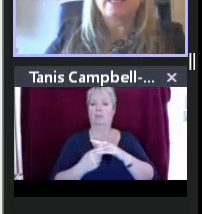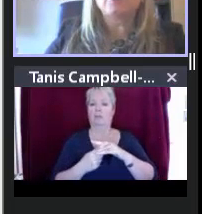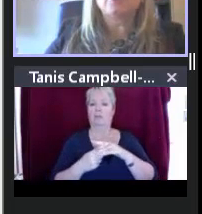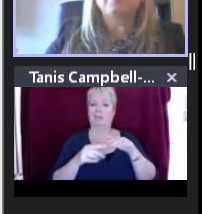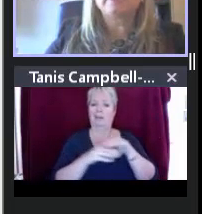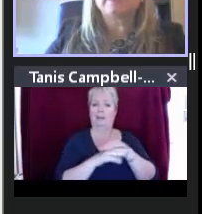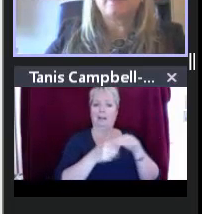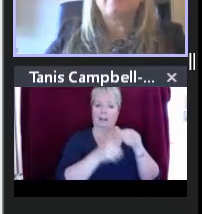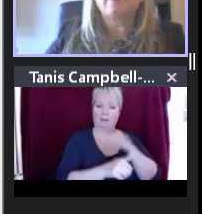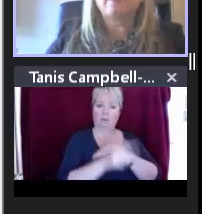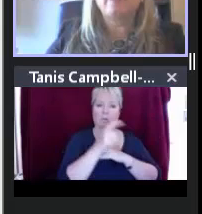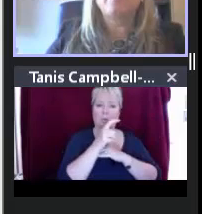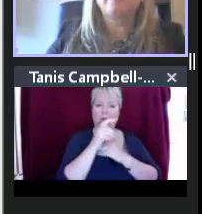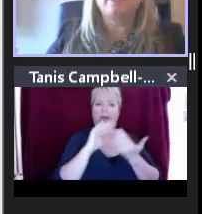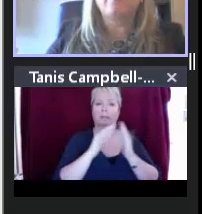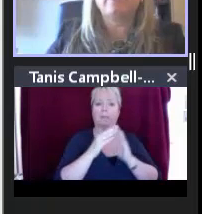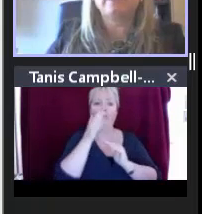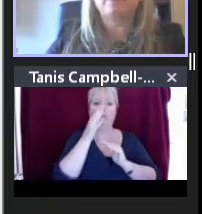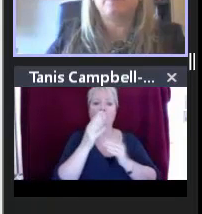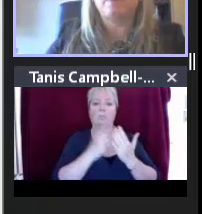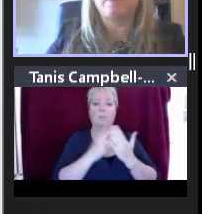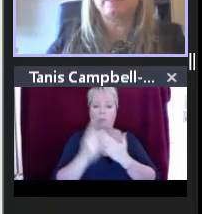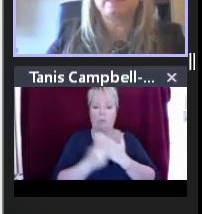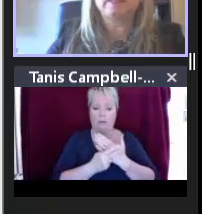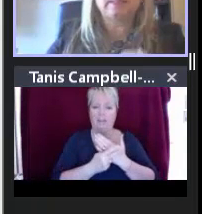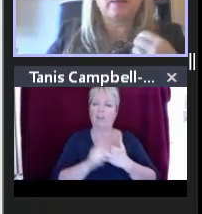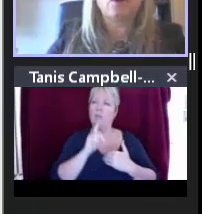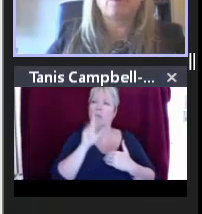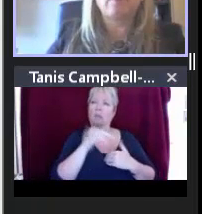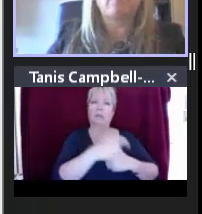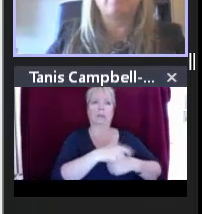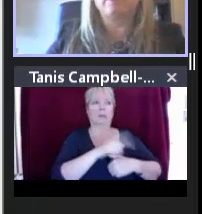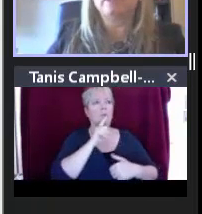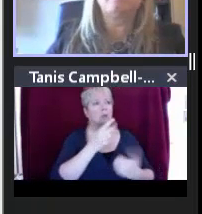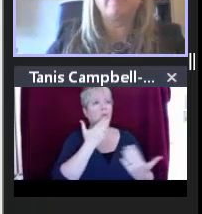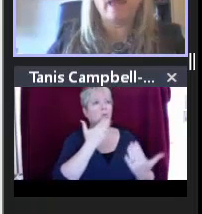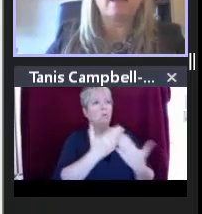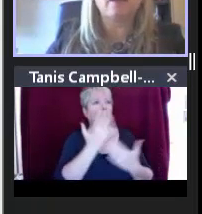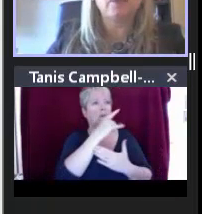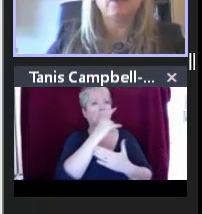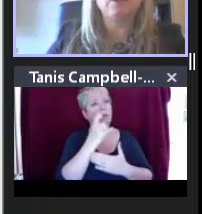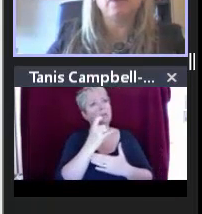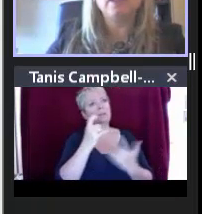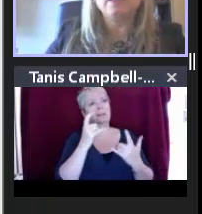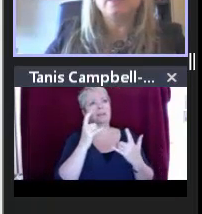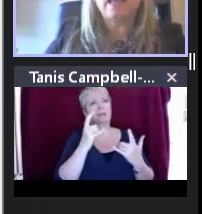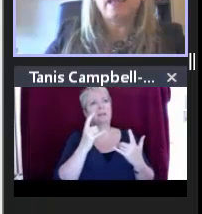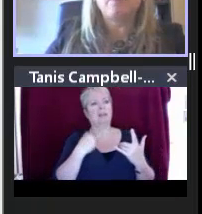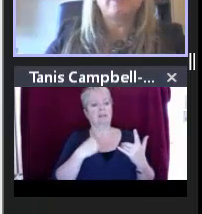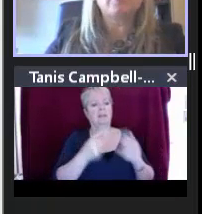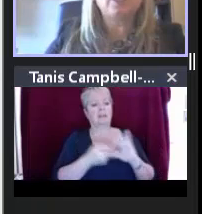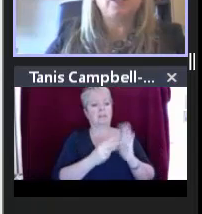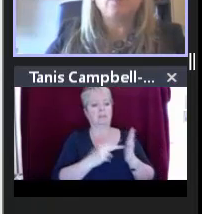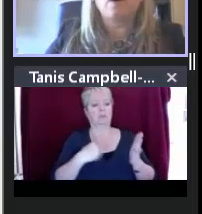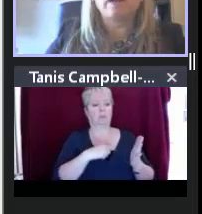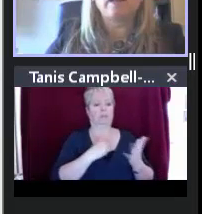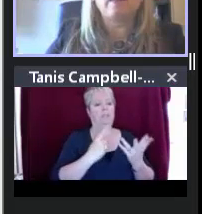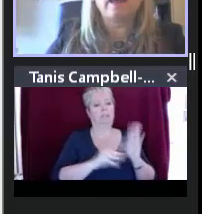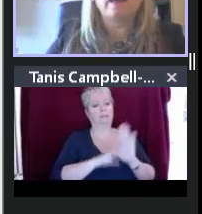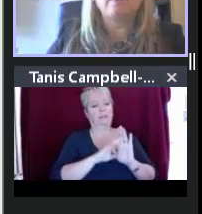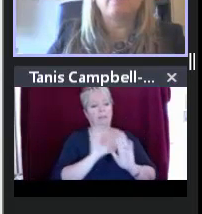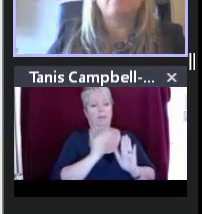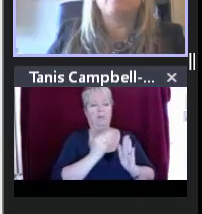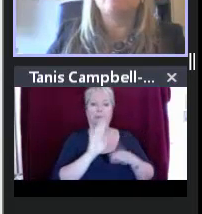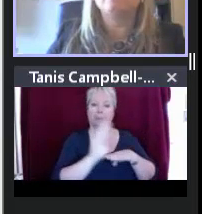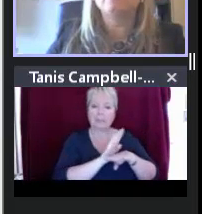organization. In terms of, I think it really gave us a business and a going forward type of attitude, and we continue on